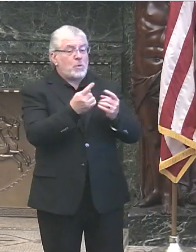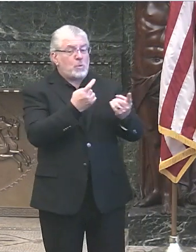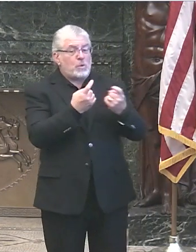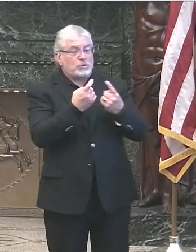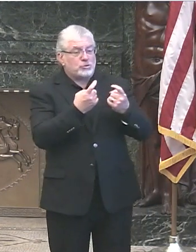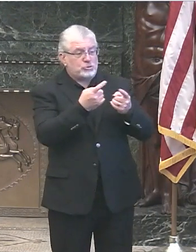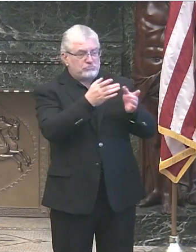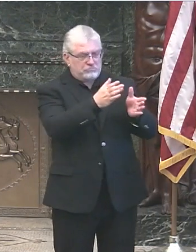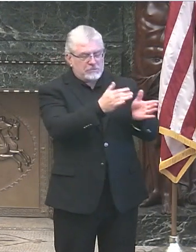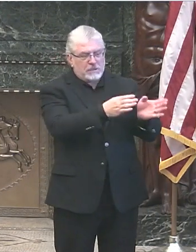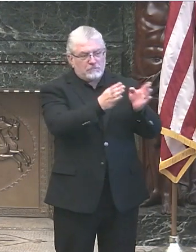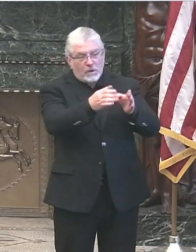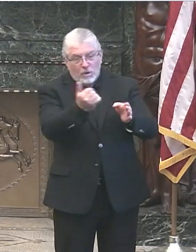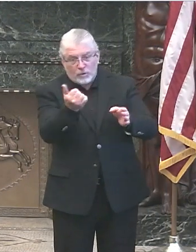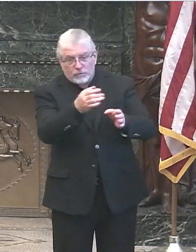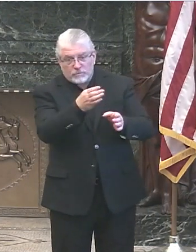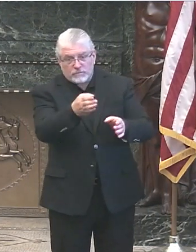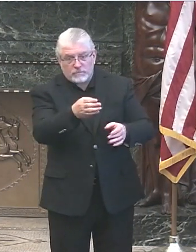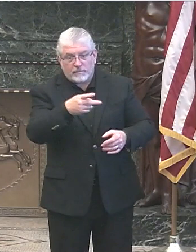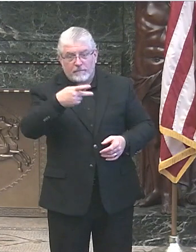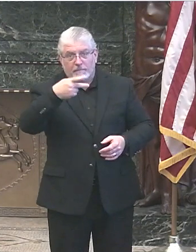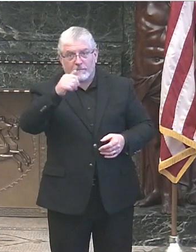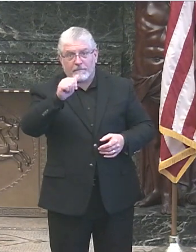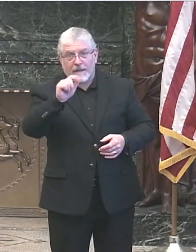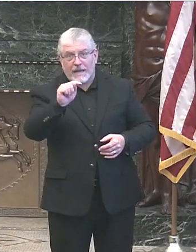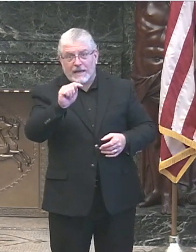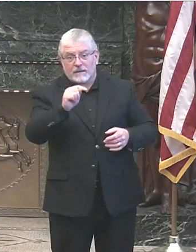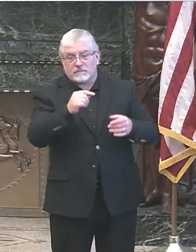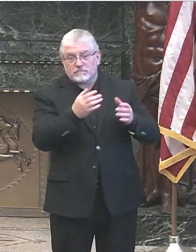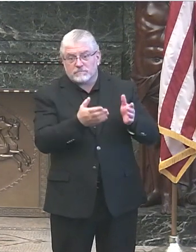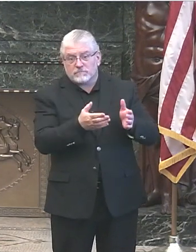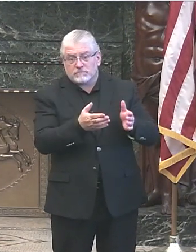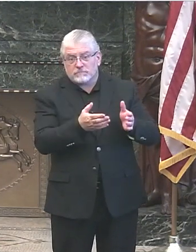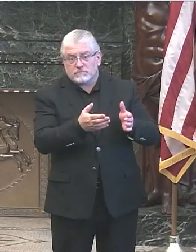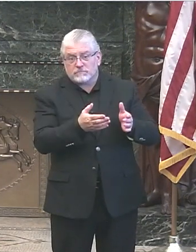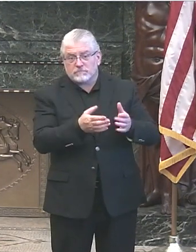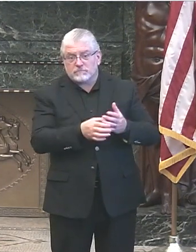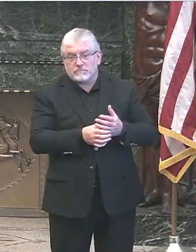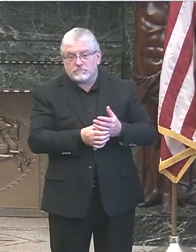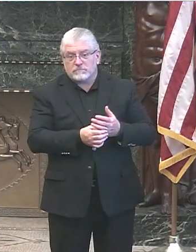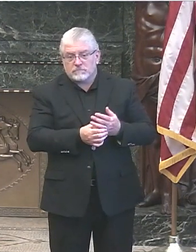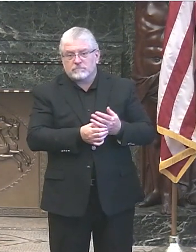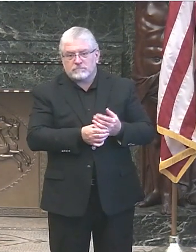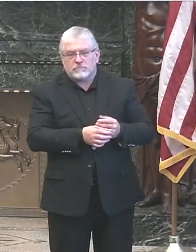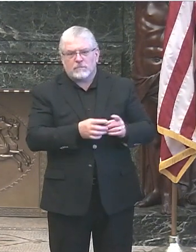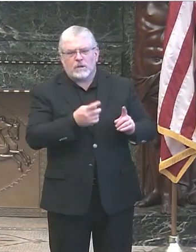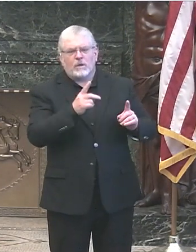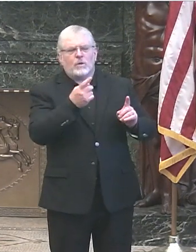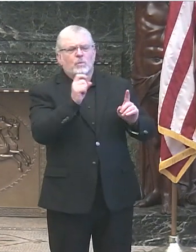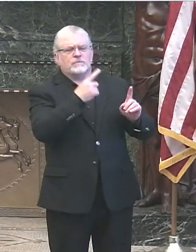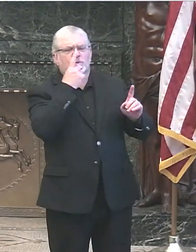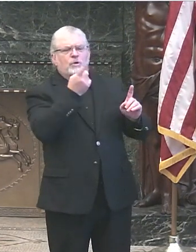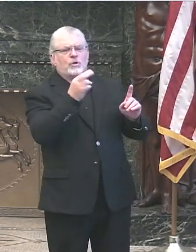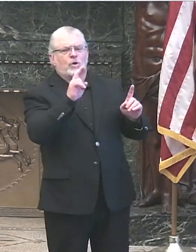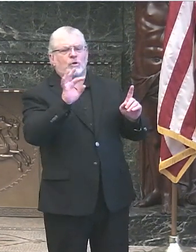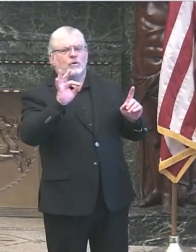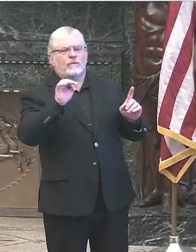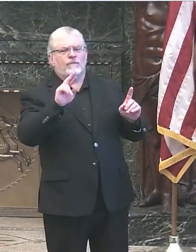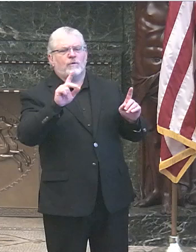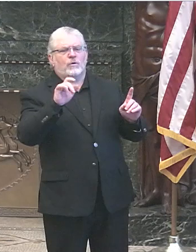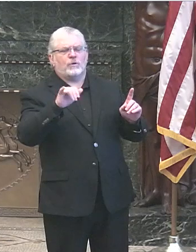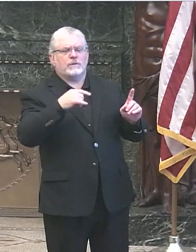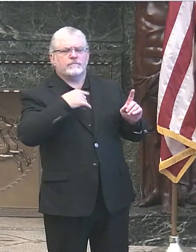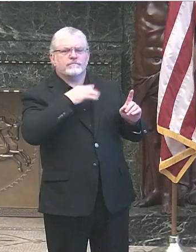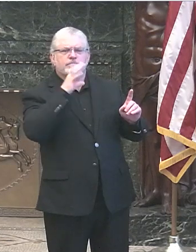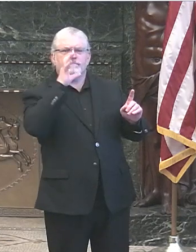Now we're going to go to Pat Loeb. Pat? Dr. Farley, I'm sorry. I missed the beginning of your initial remarks. You may have explained